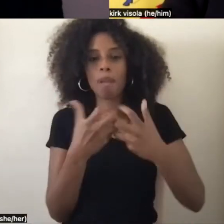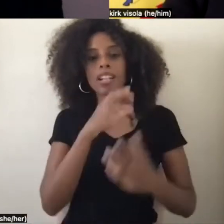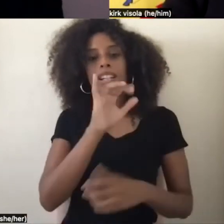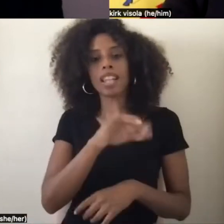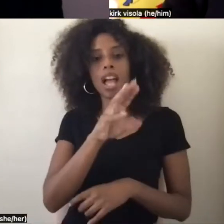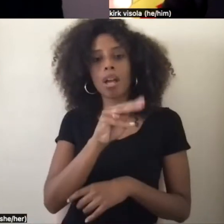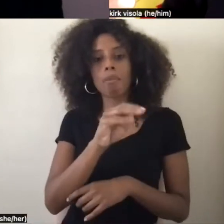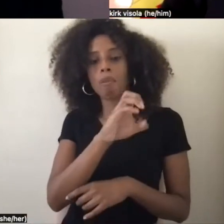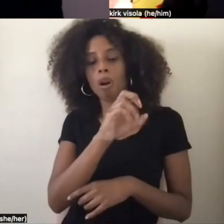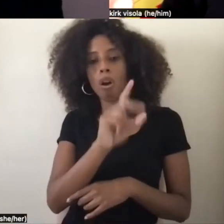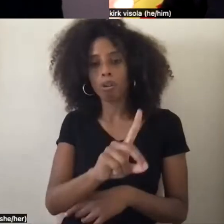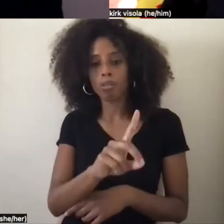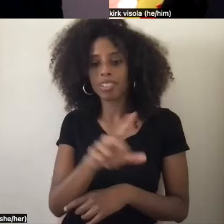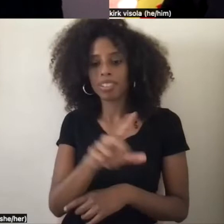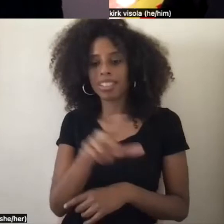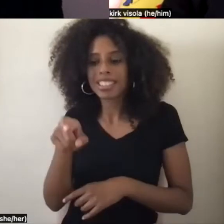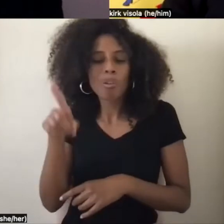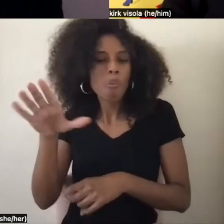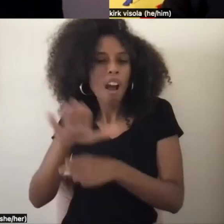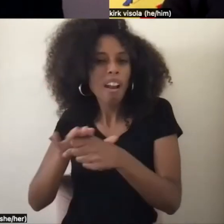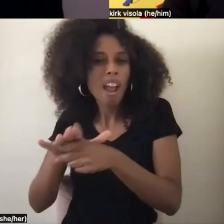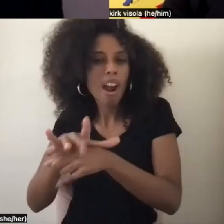work